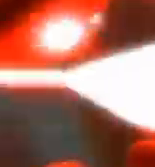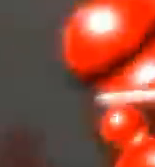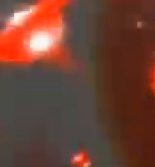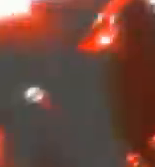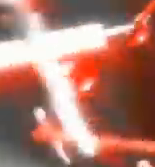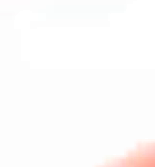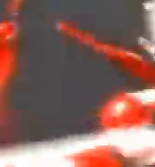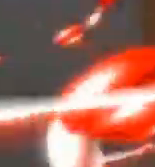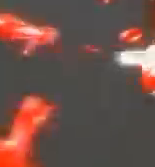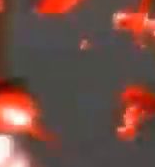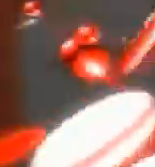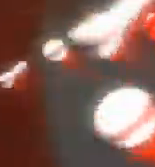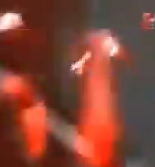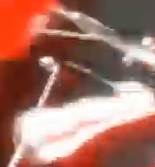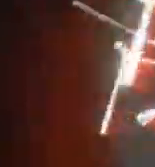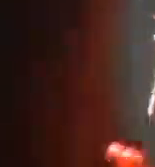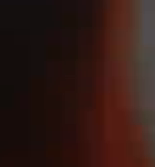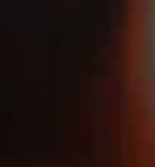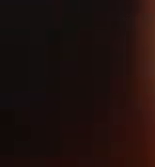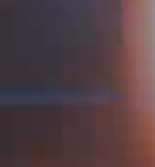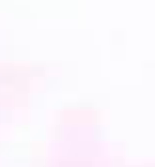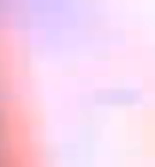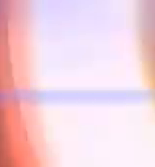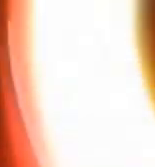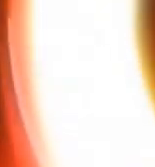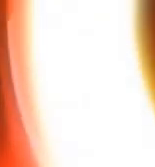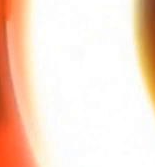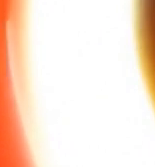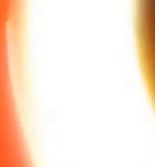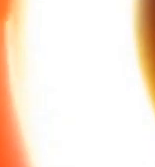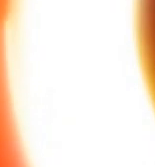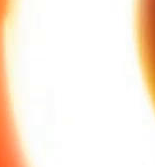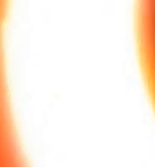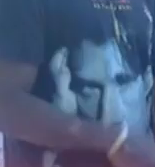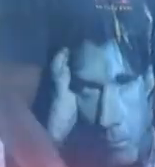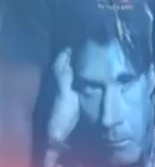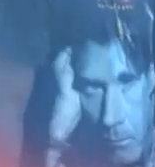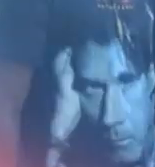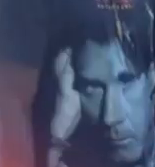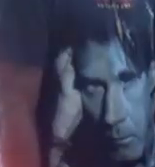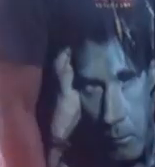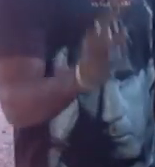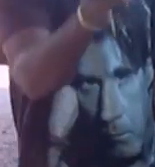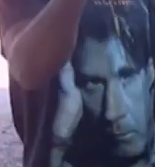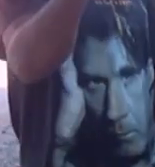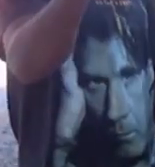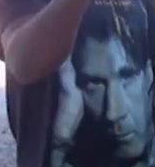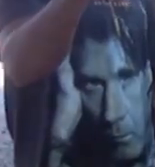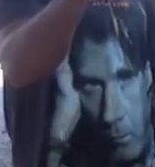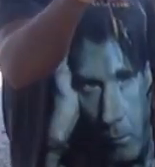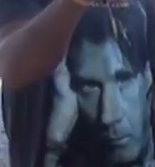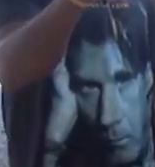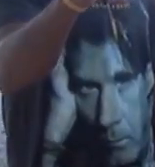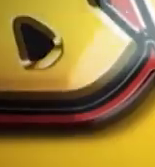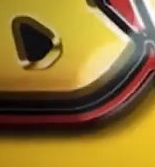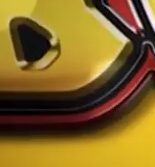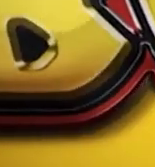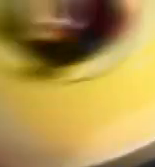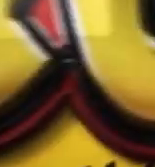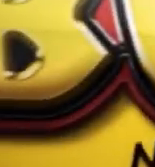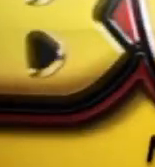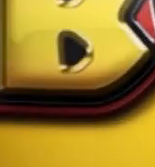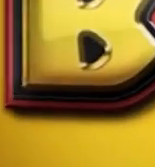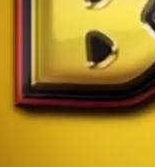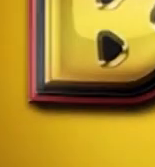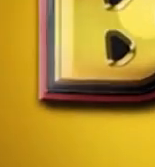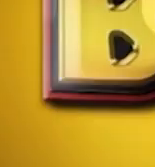Bula FM number 2 NSR. Bula